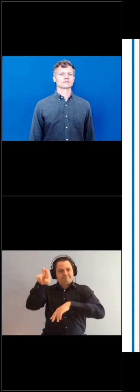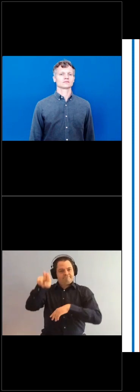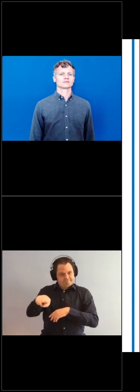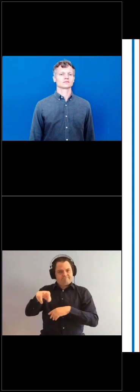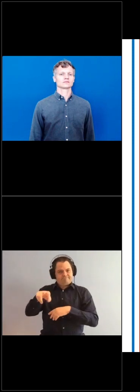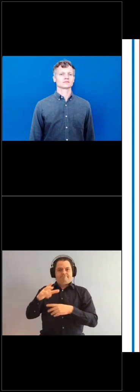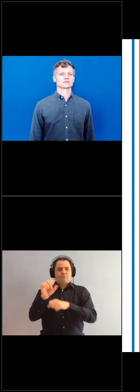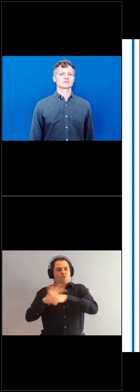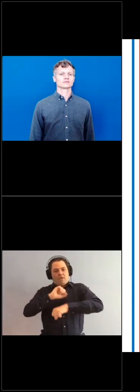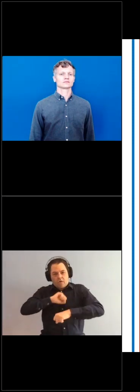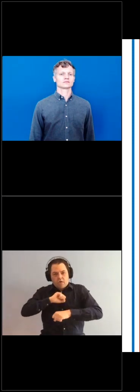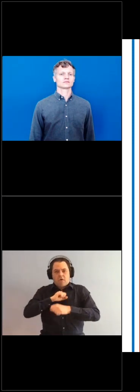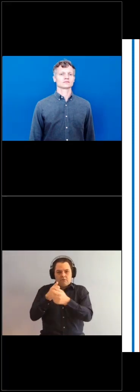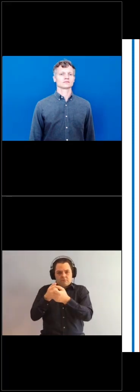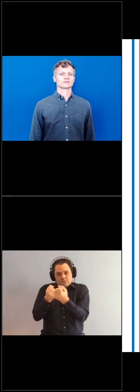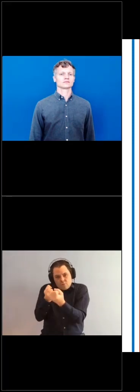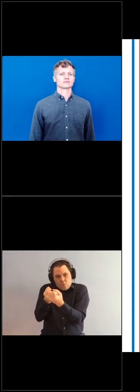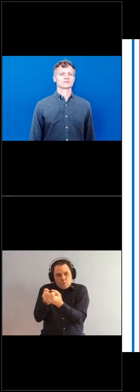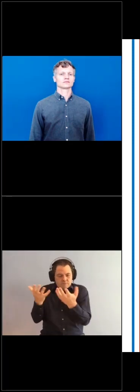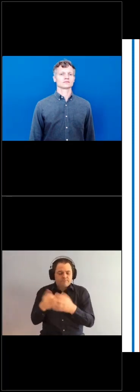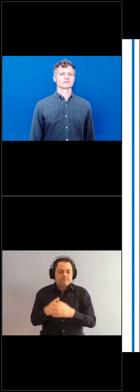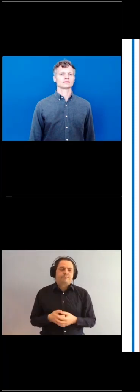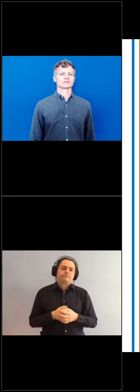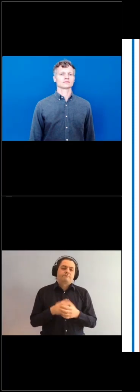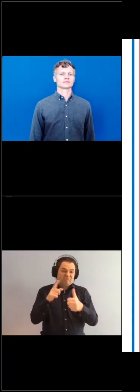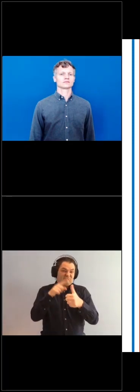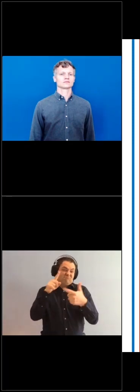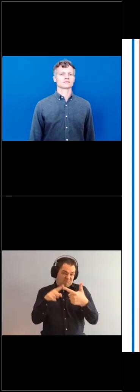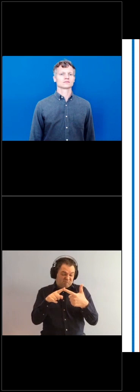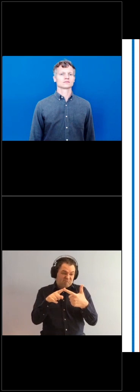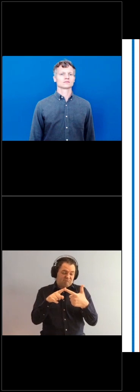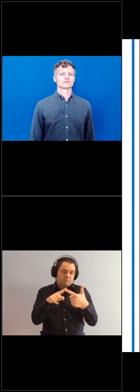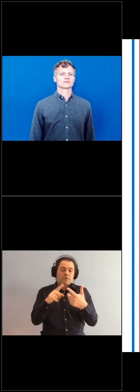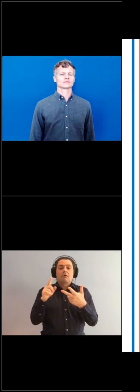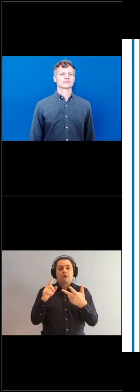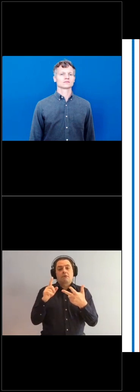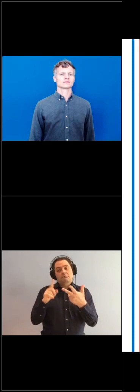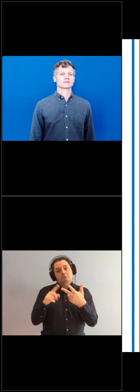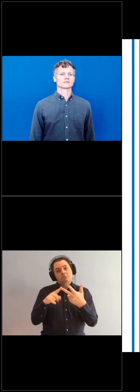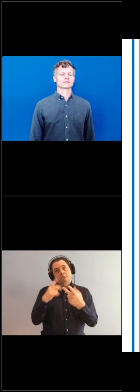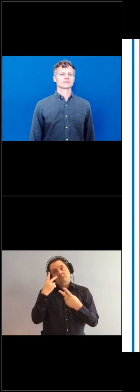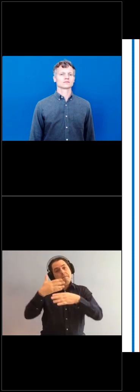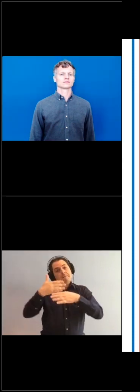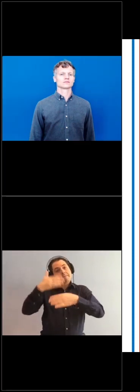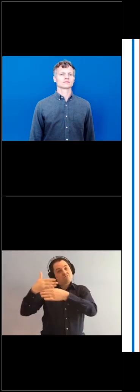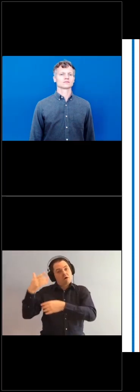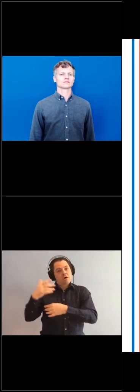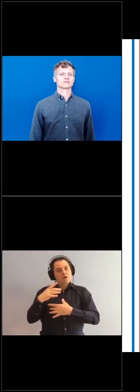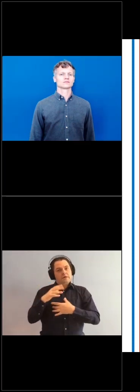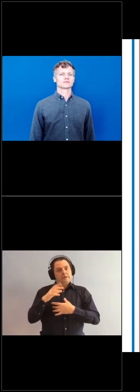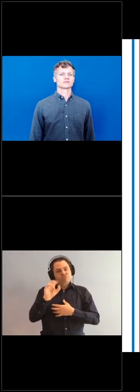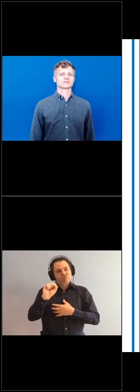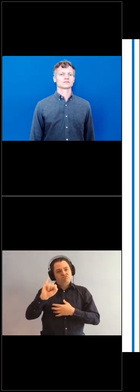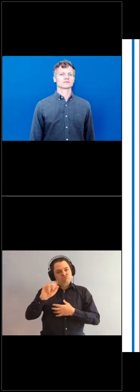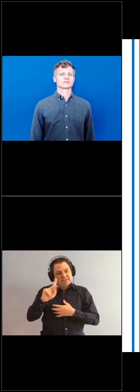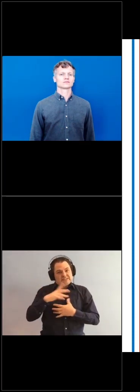the communication. So from those findings and the findings of barriers and risks, I'd